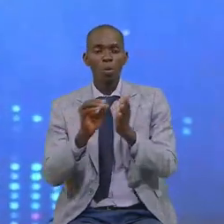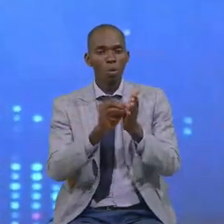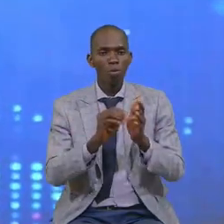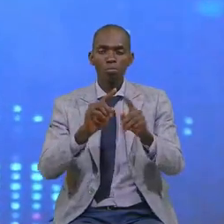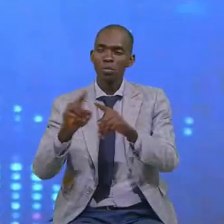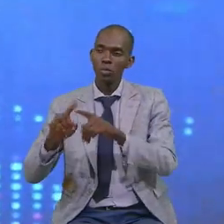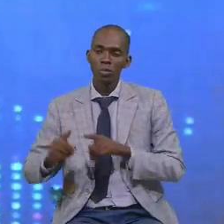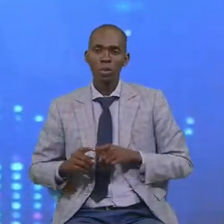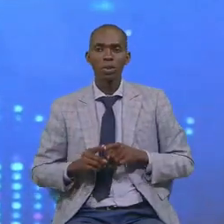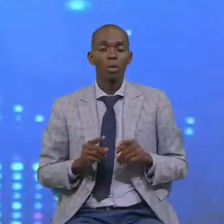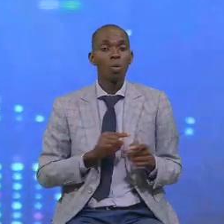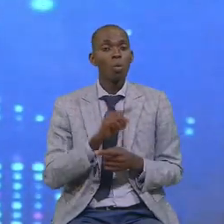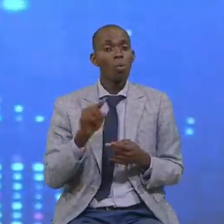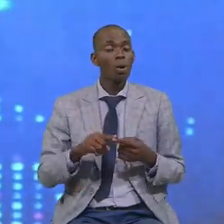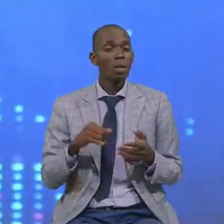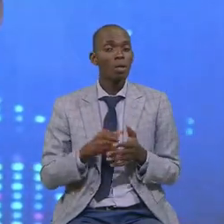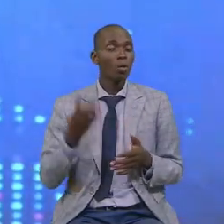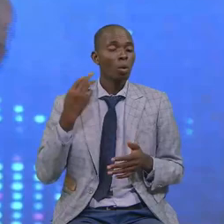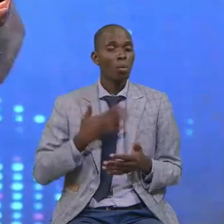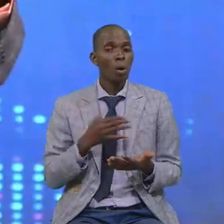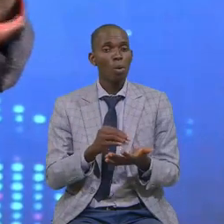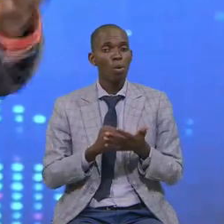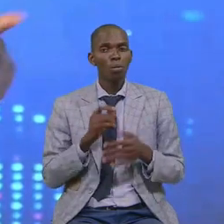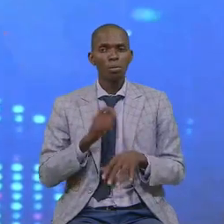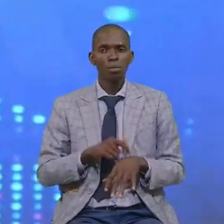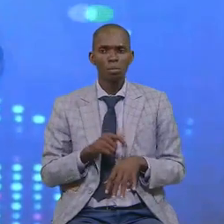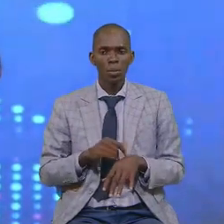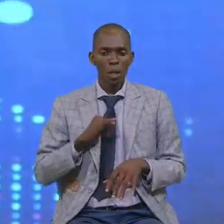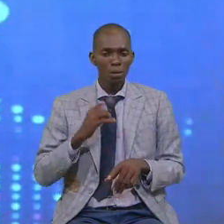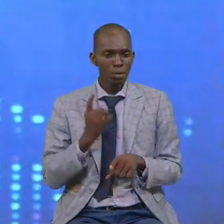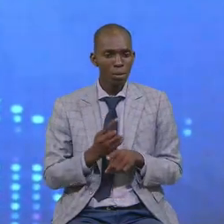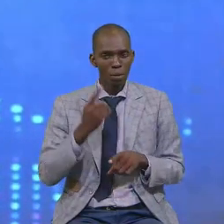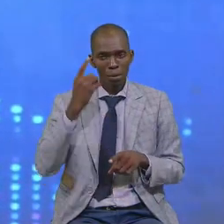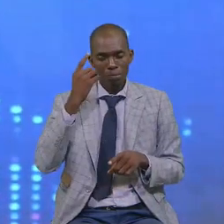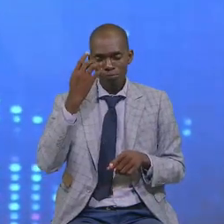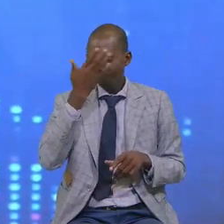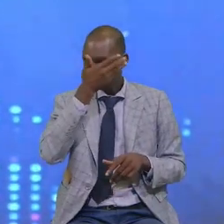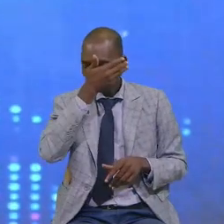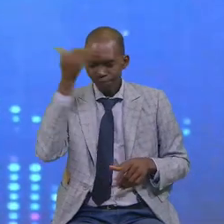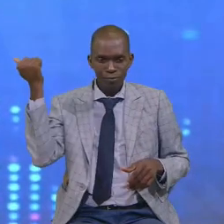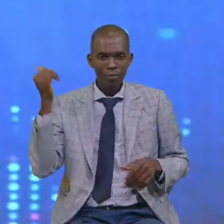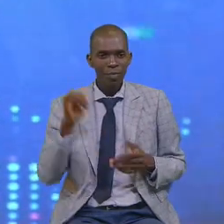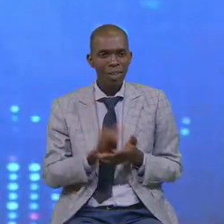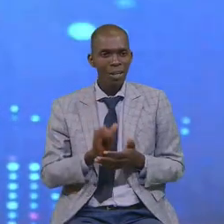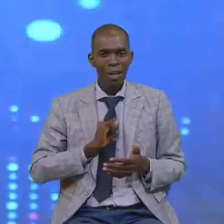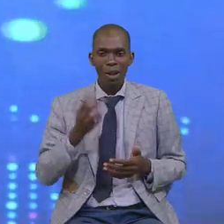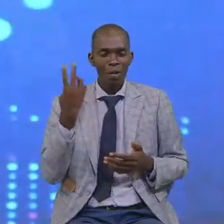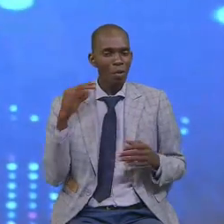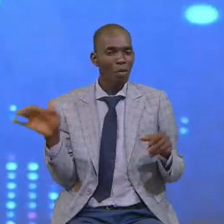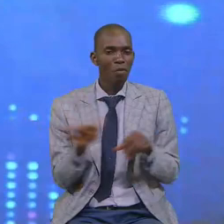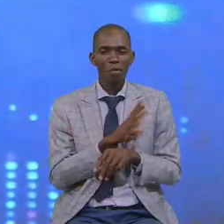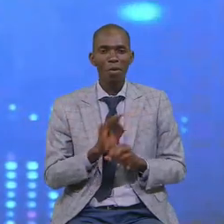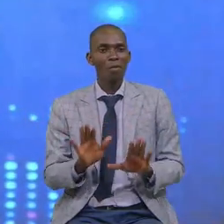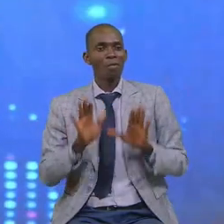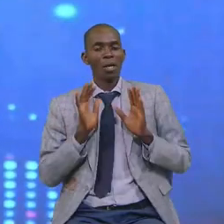When it came to my part, I just forgot that I was a fearful person, a timid